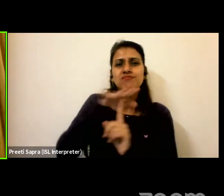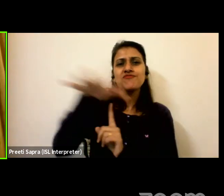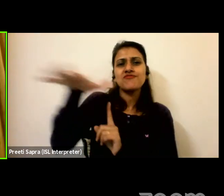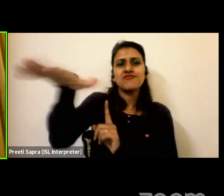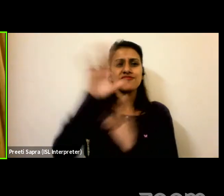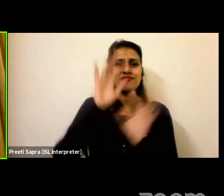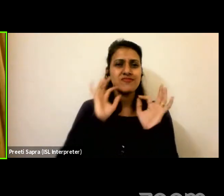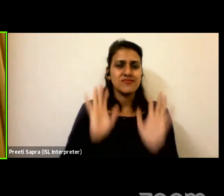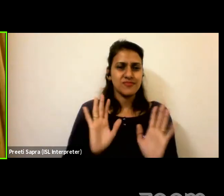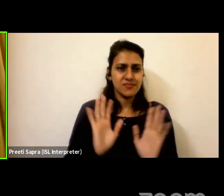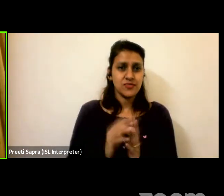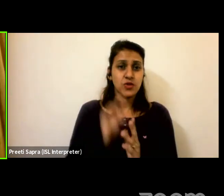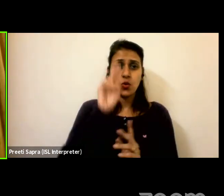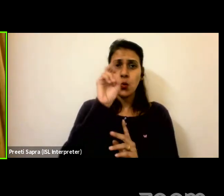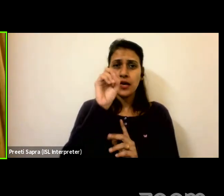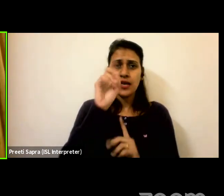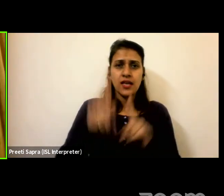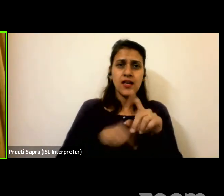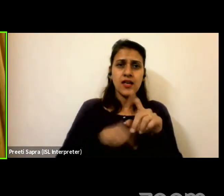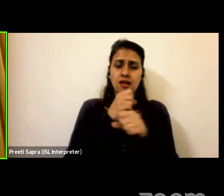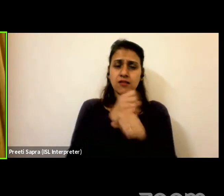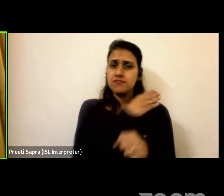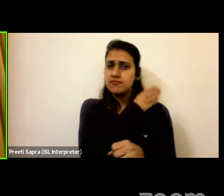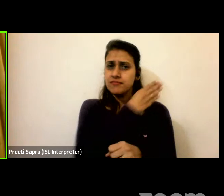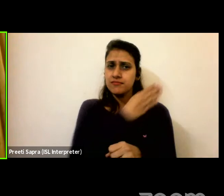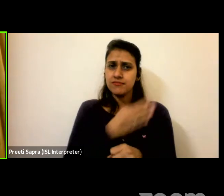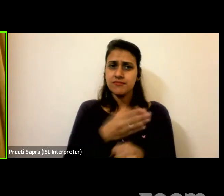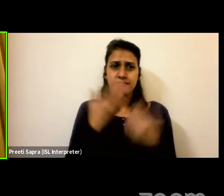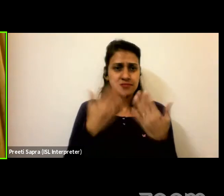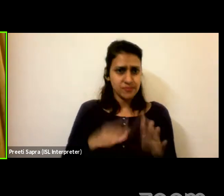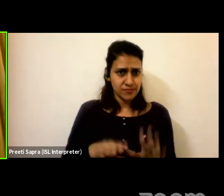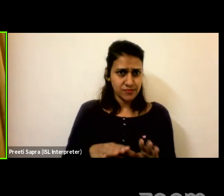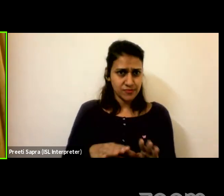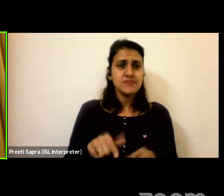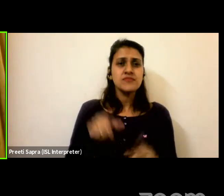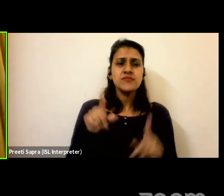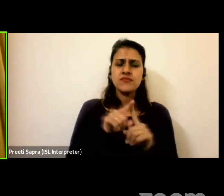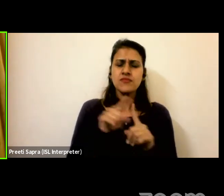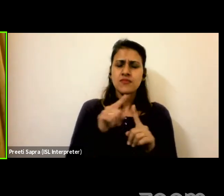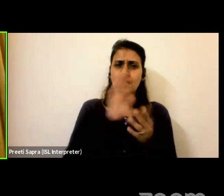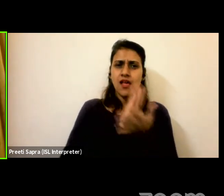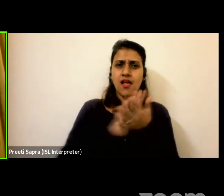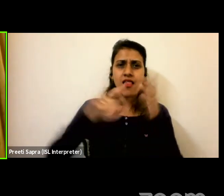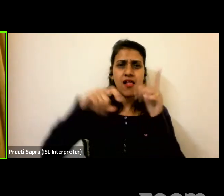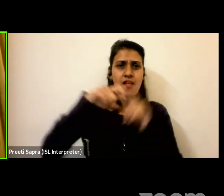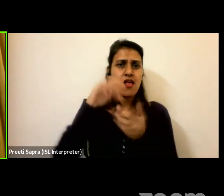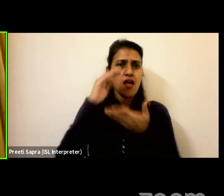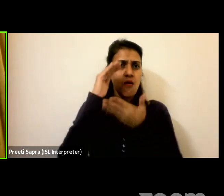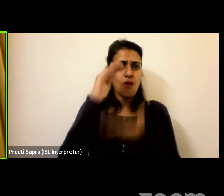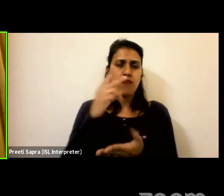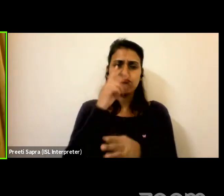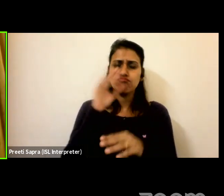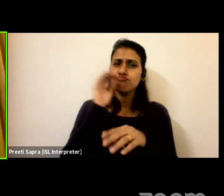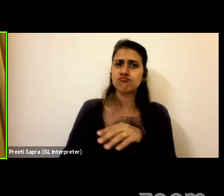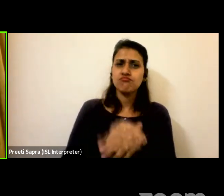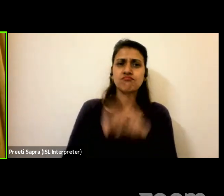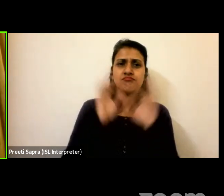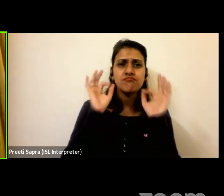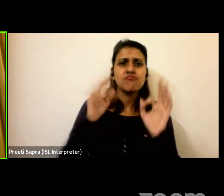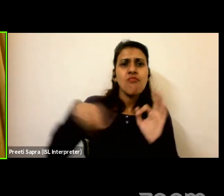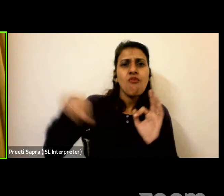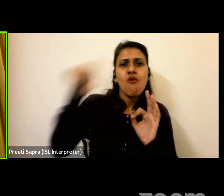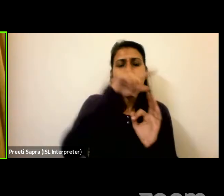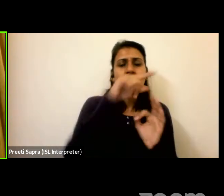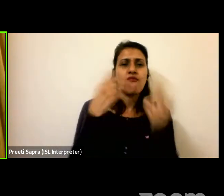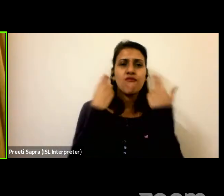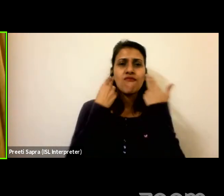20 years, these awards have come to be recognized as the most prestigious Indian benchmark for